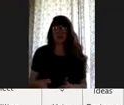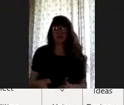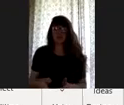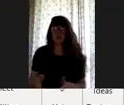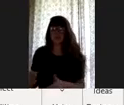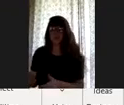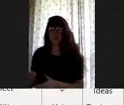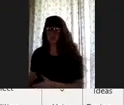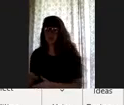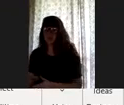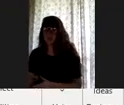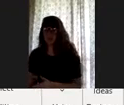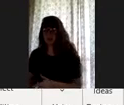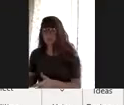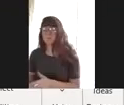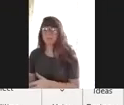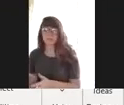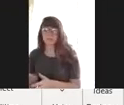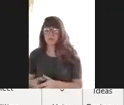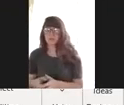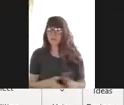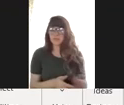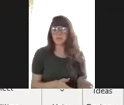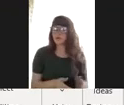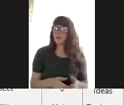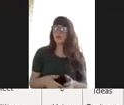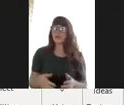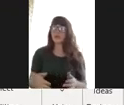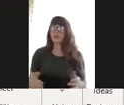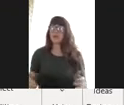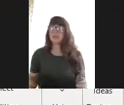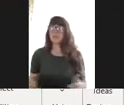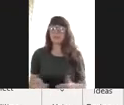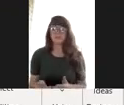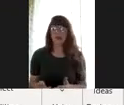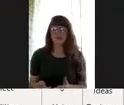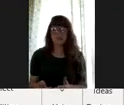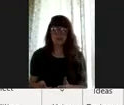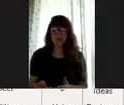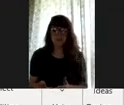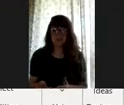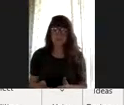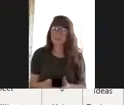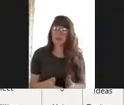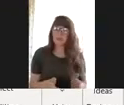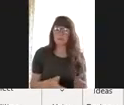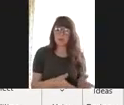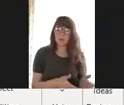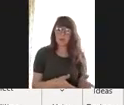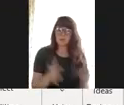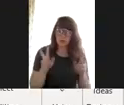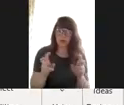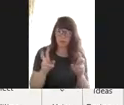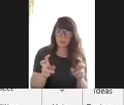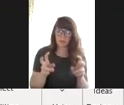them that is curriculum related, whether it be Bible study or it be schoolwork or it be something of that nature that's not my